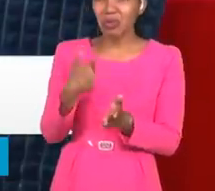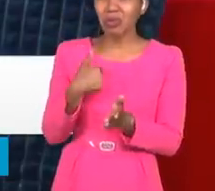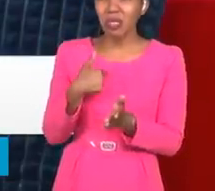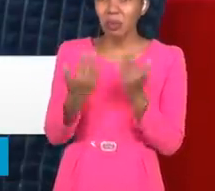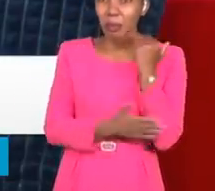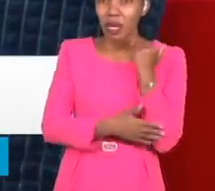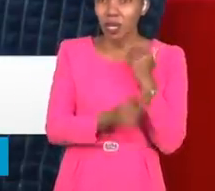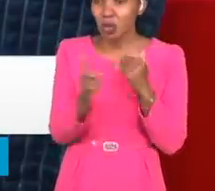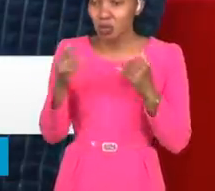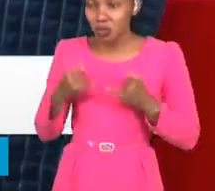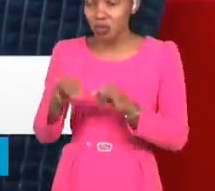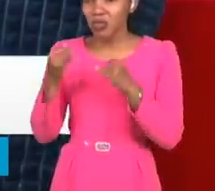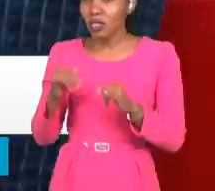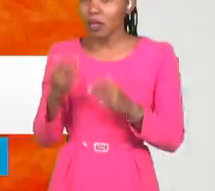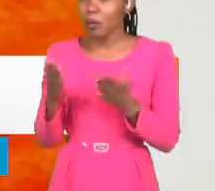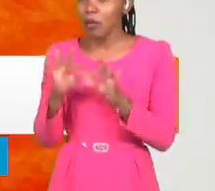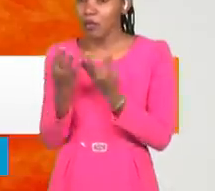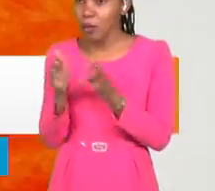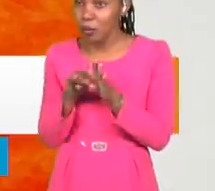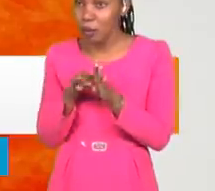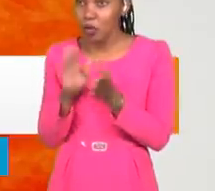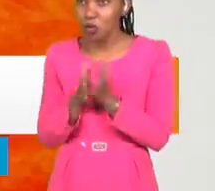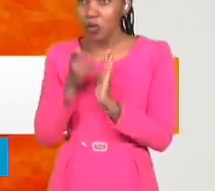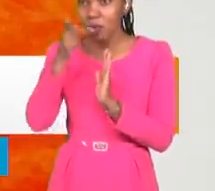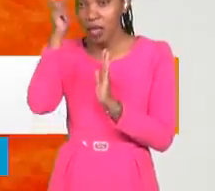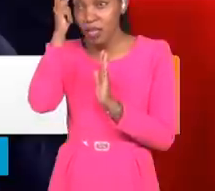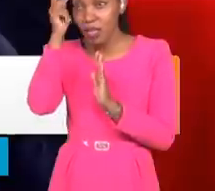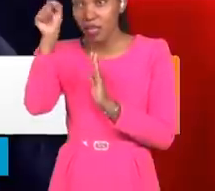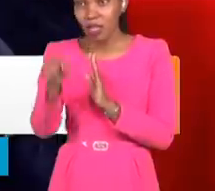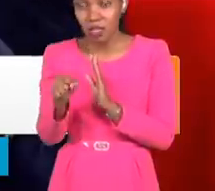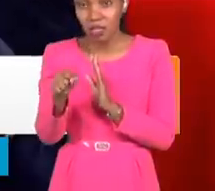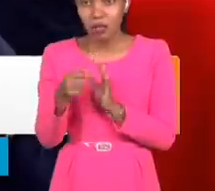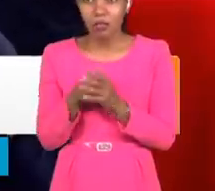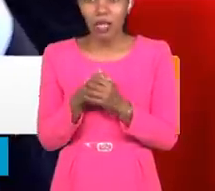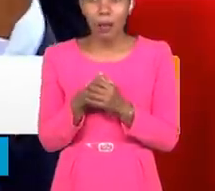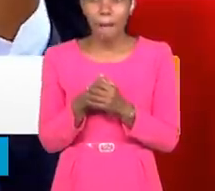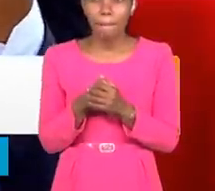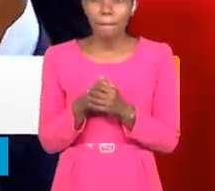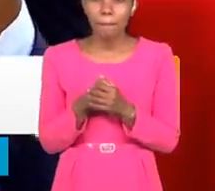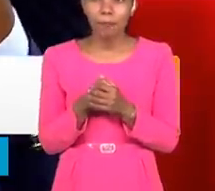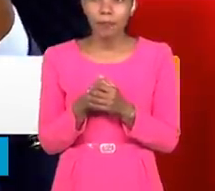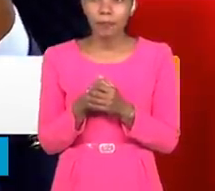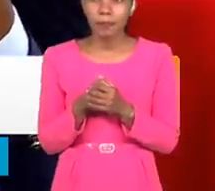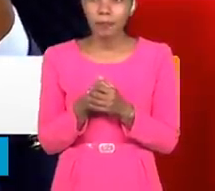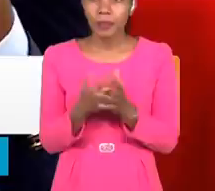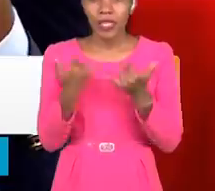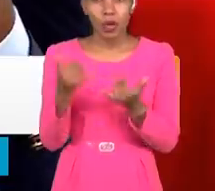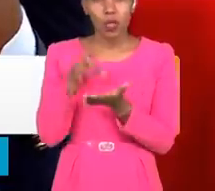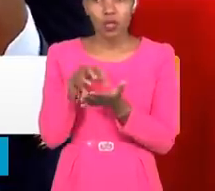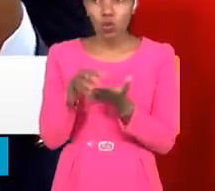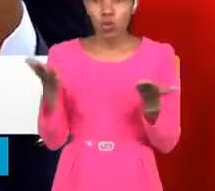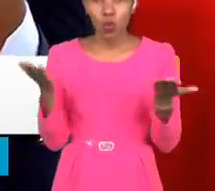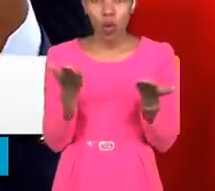tried? Okay. Even your nephew I or niece? I have tried. Yes. For the longest time, yes, anyway. Mm. Now, look at this situation